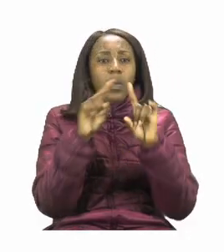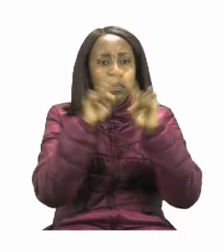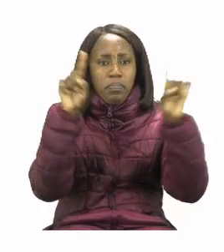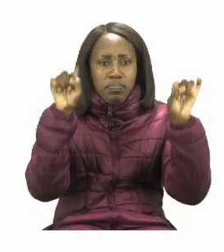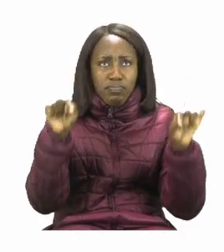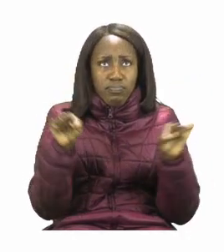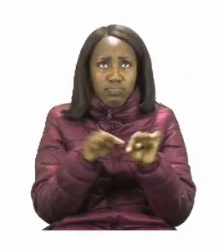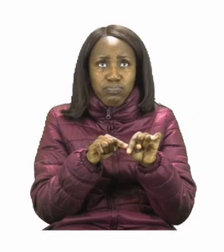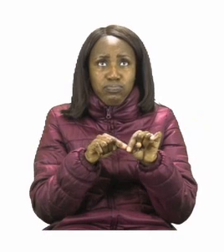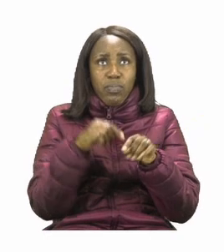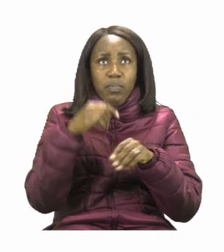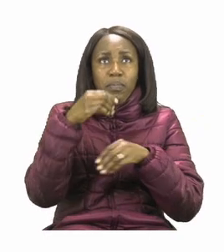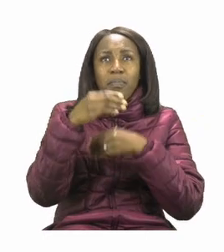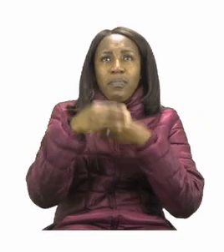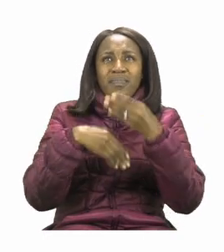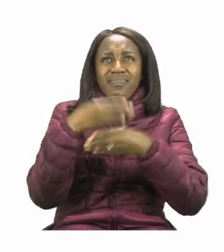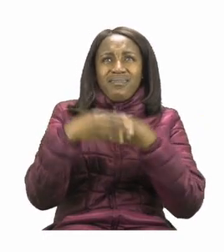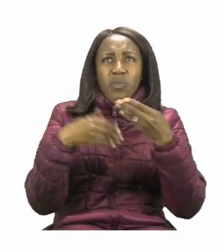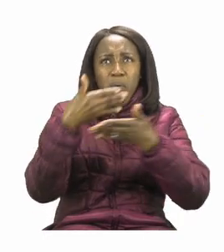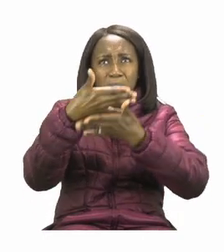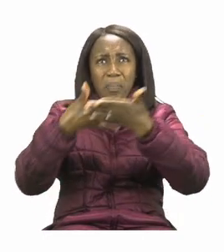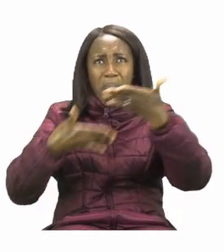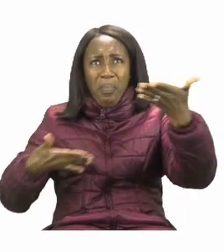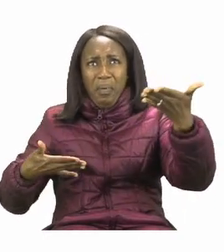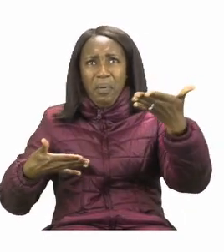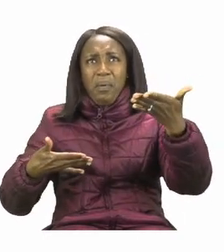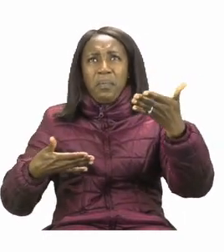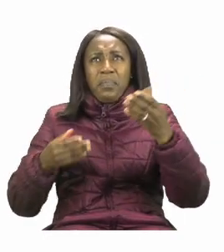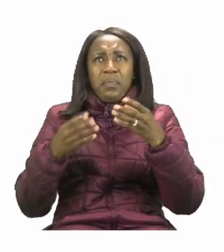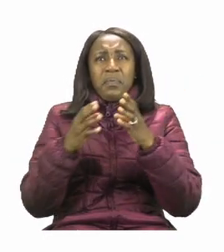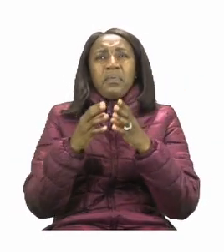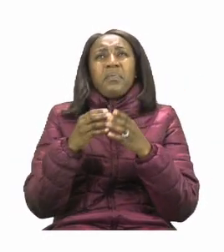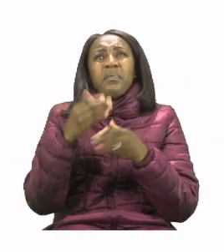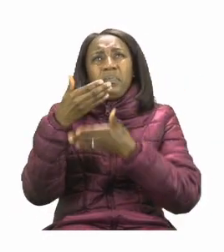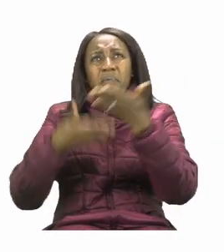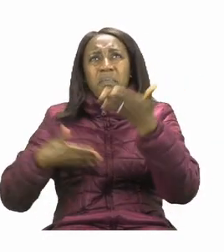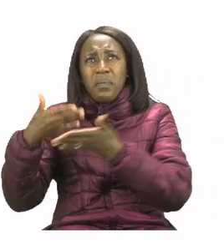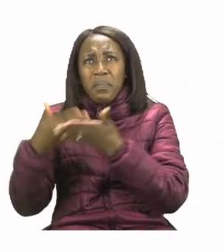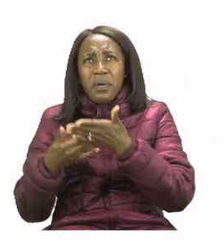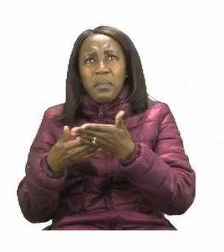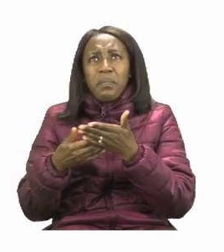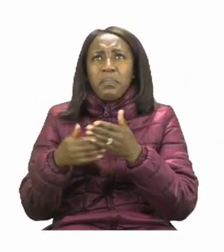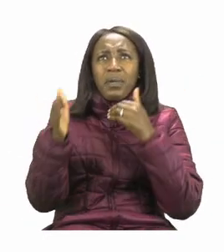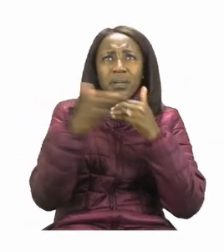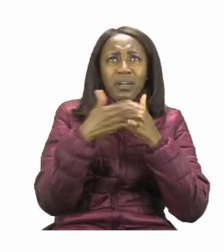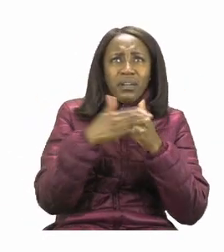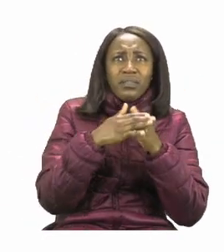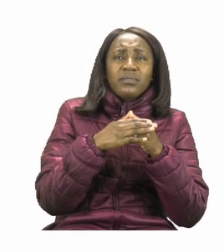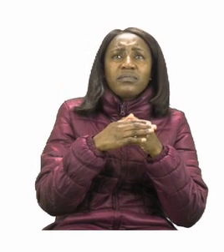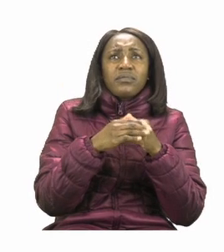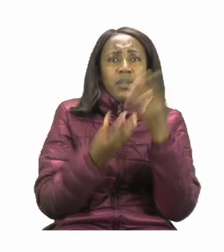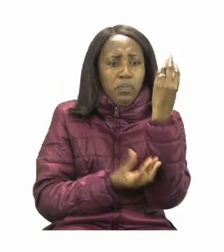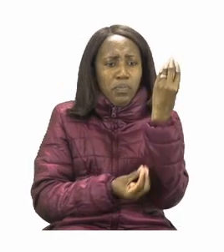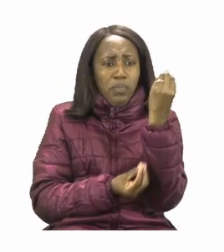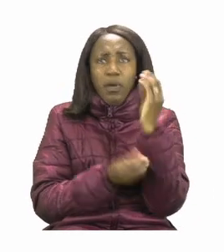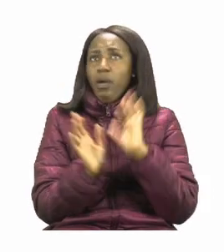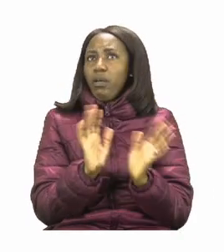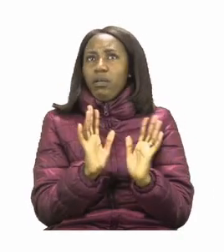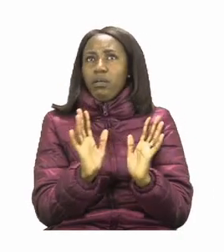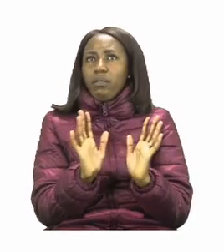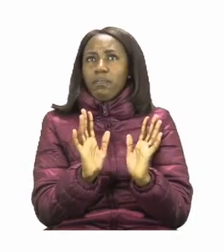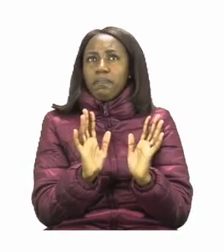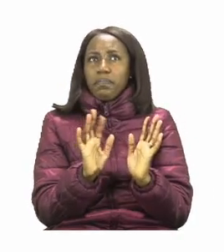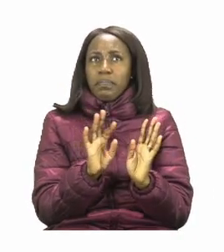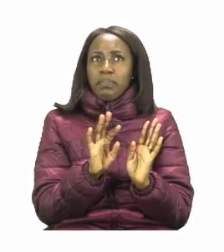Keep cloth and paper away from stovetop and any open flame in